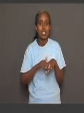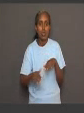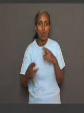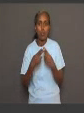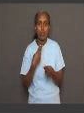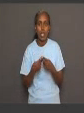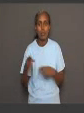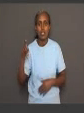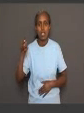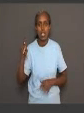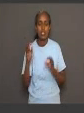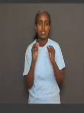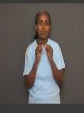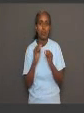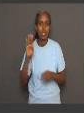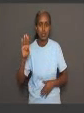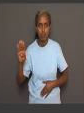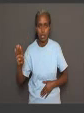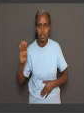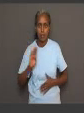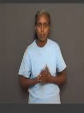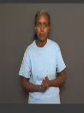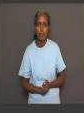times x plus b.